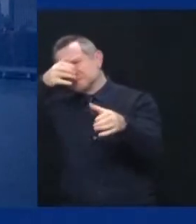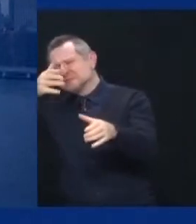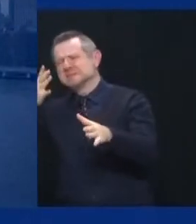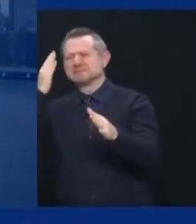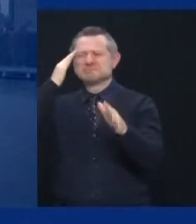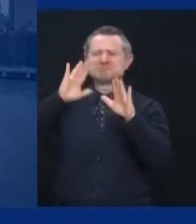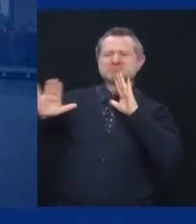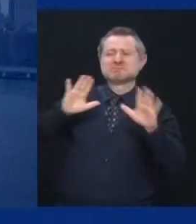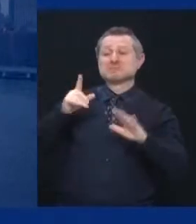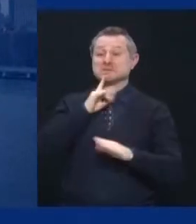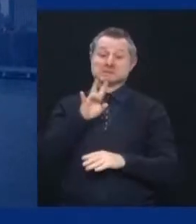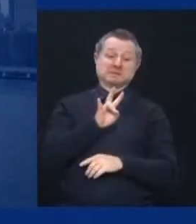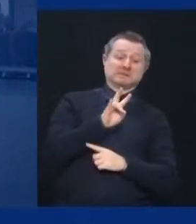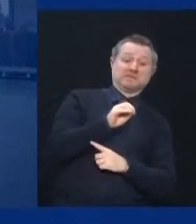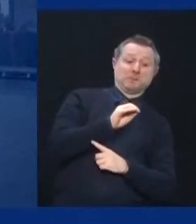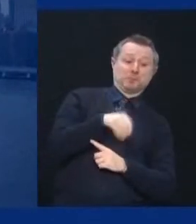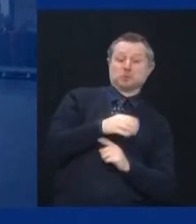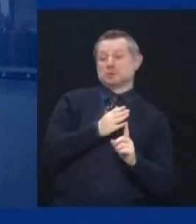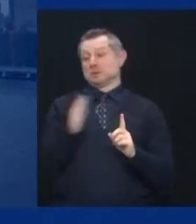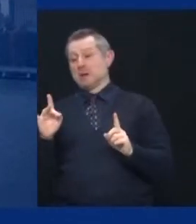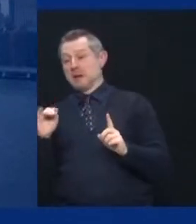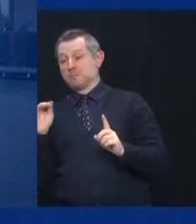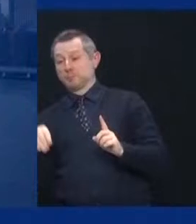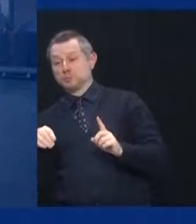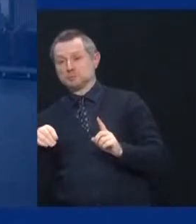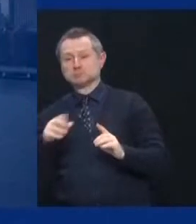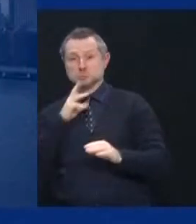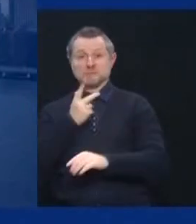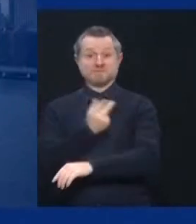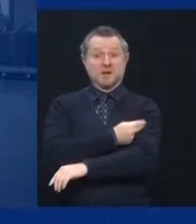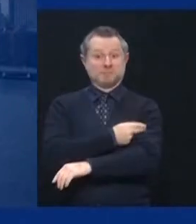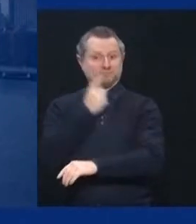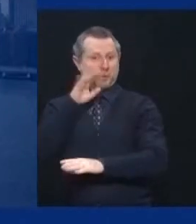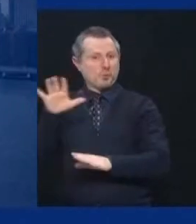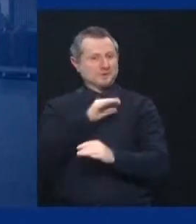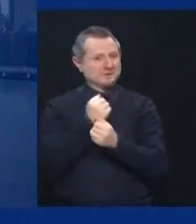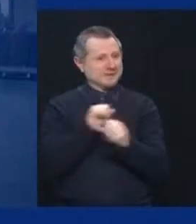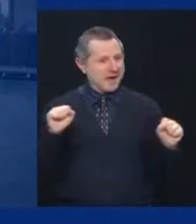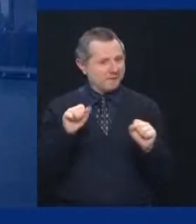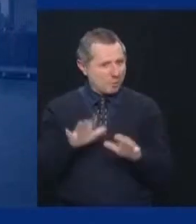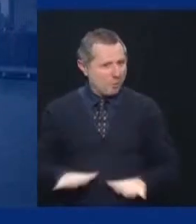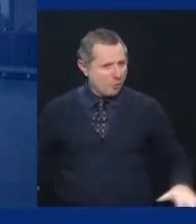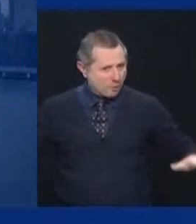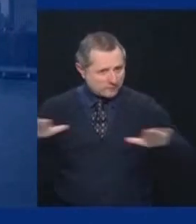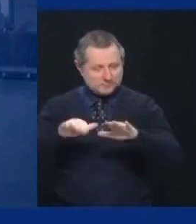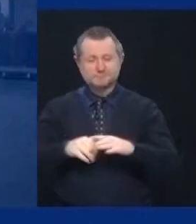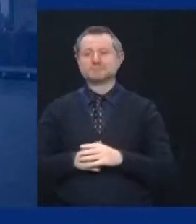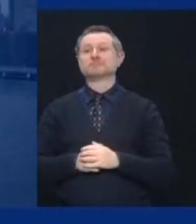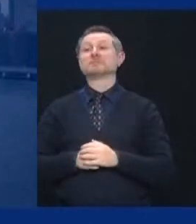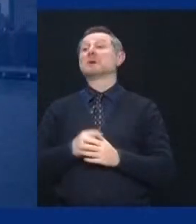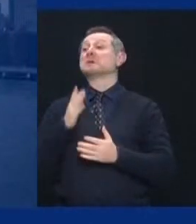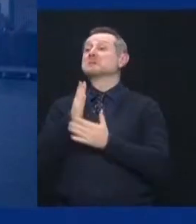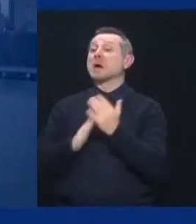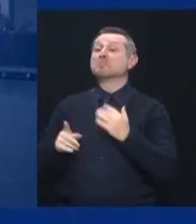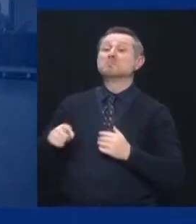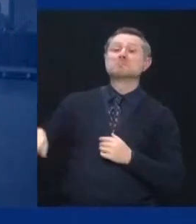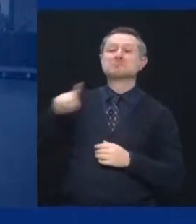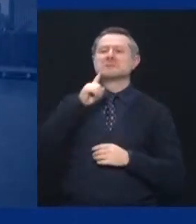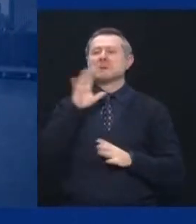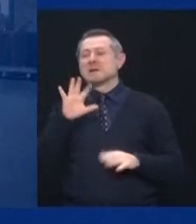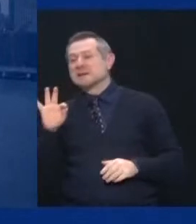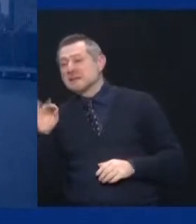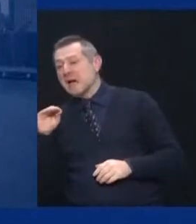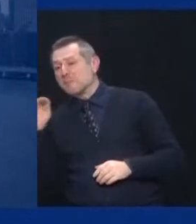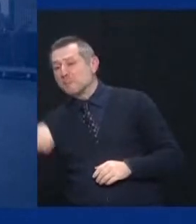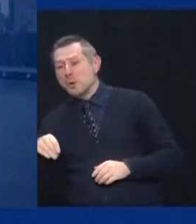of the population has to be vaccinated to hit critical mass. Some people say it's as high as 90%, but